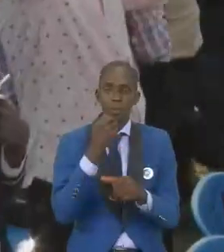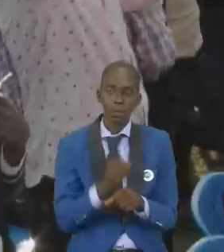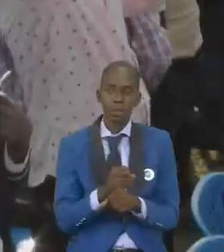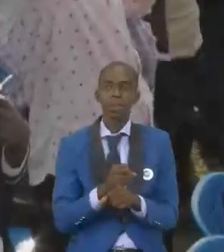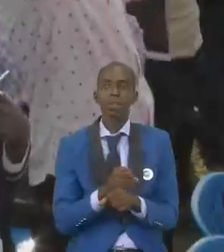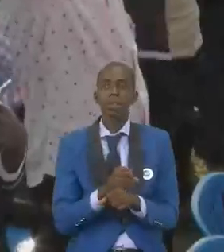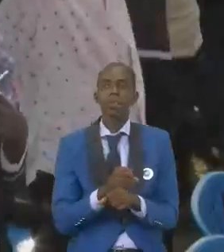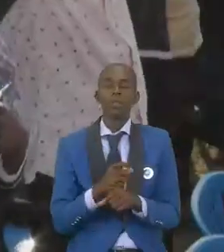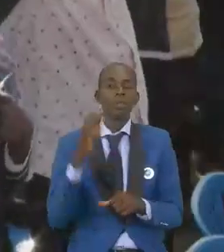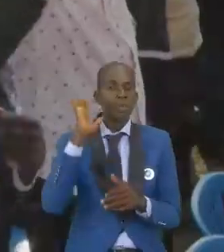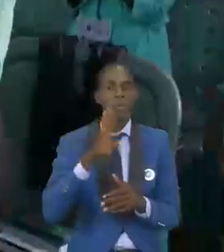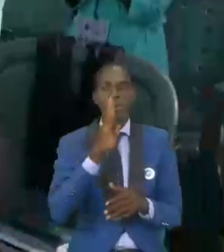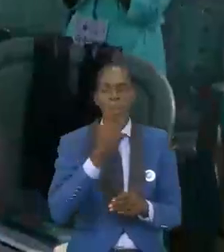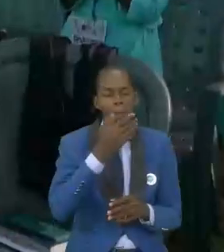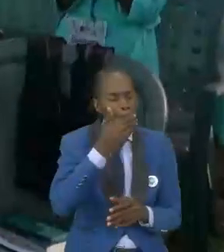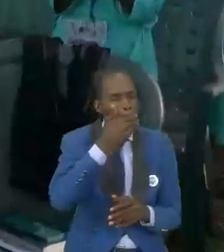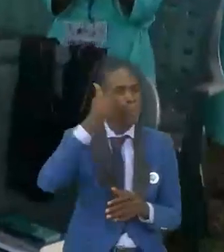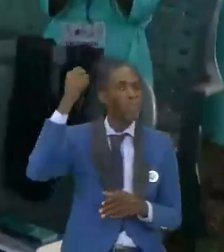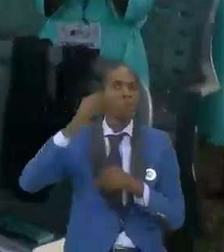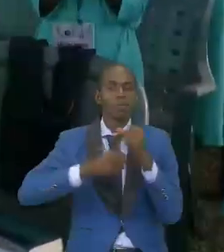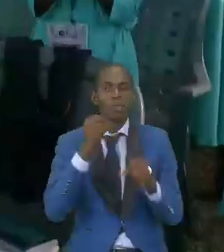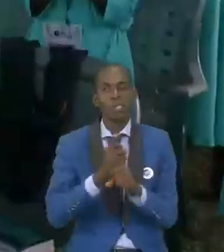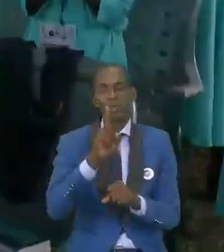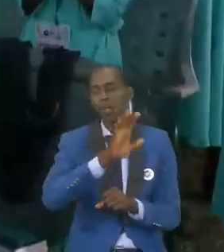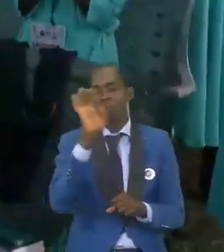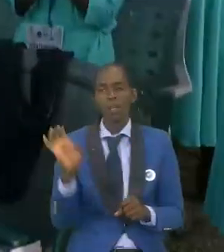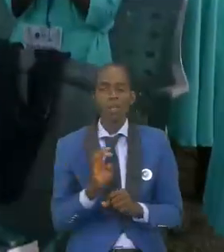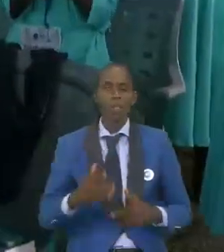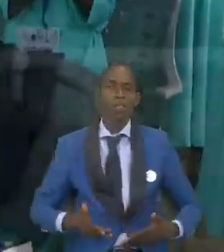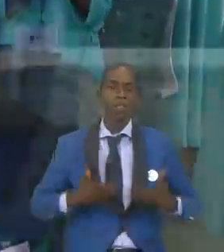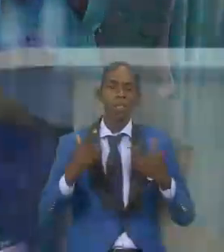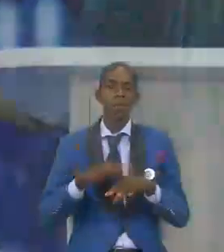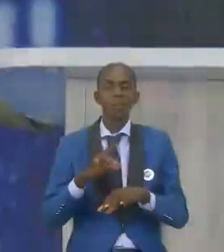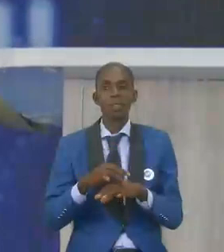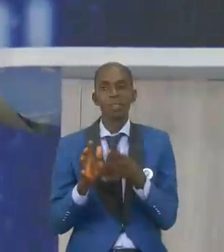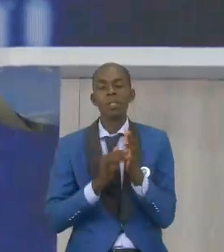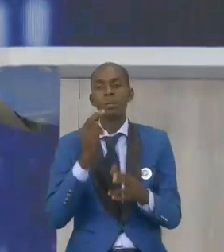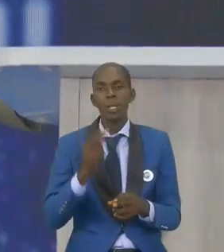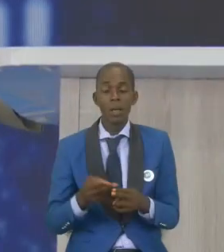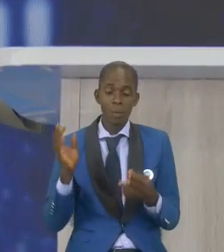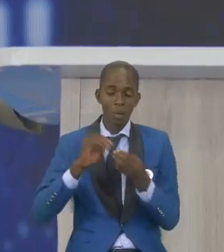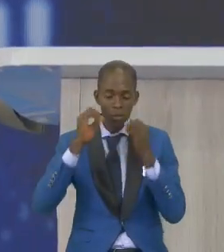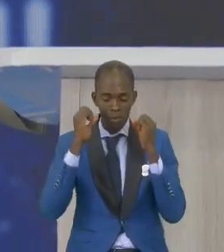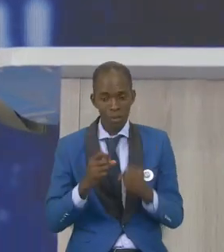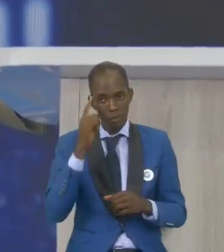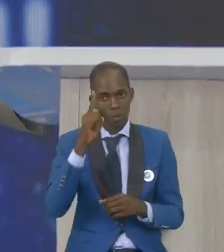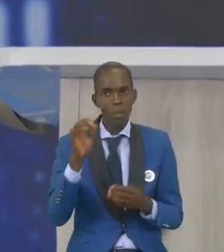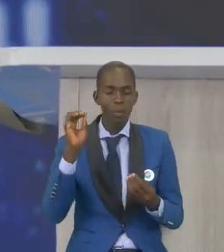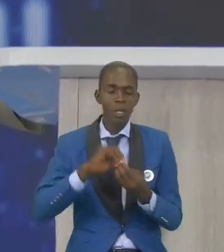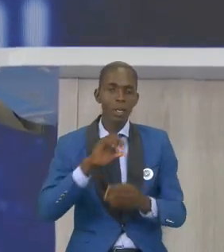best of years you have ever lived in your life. More strength, more